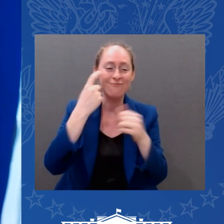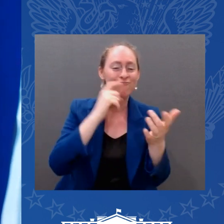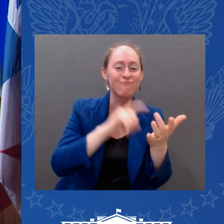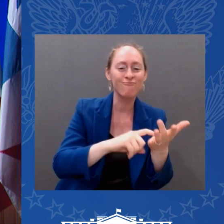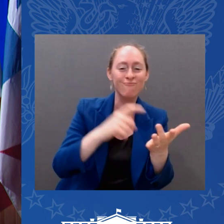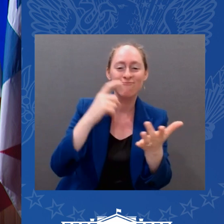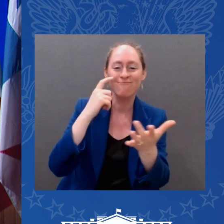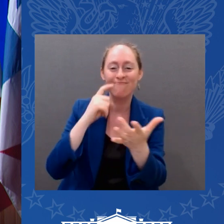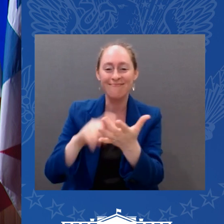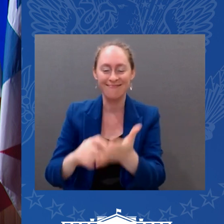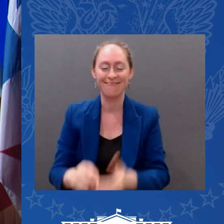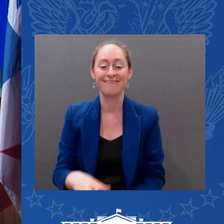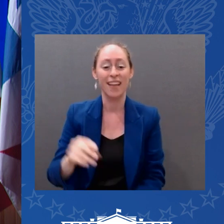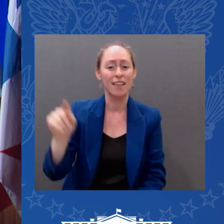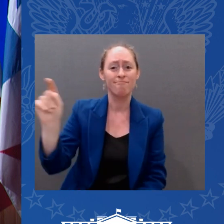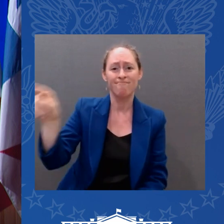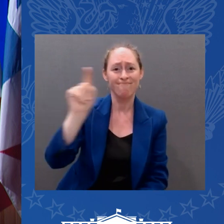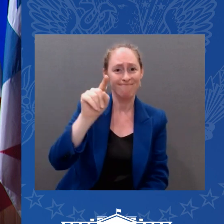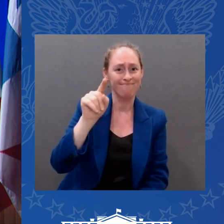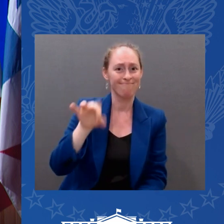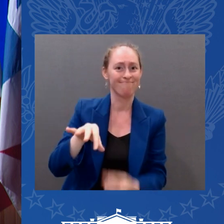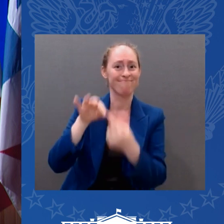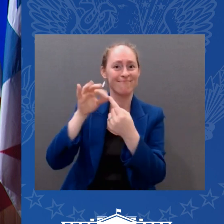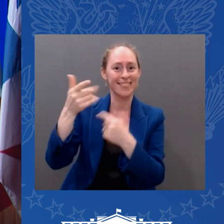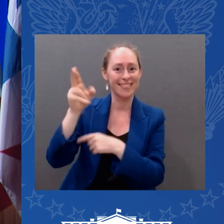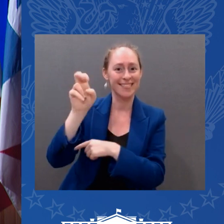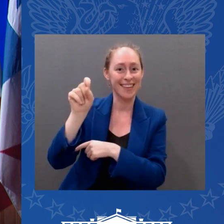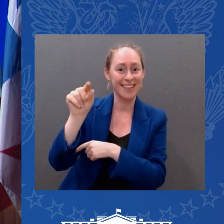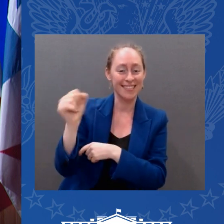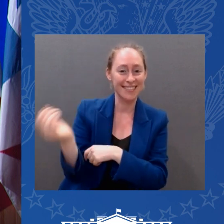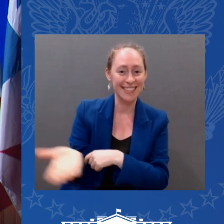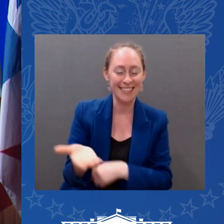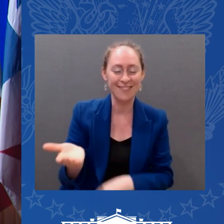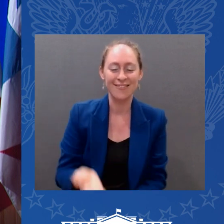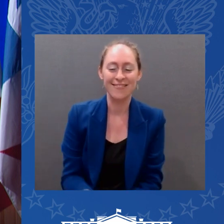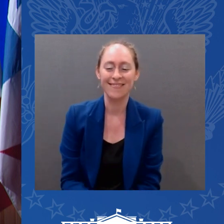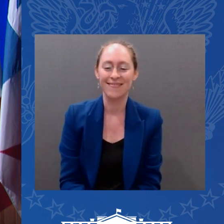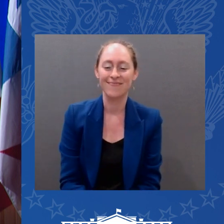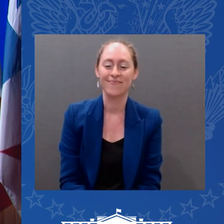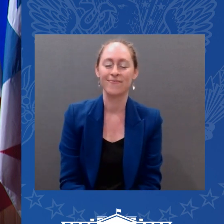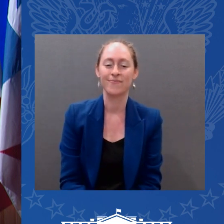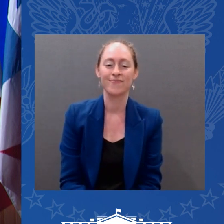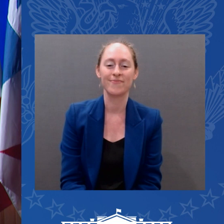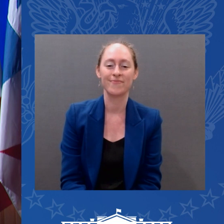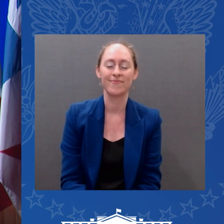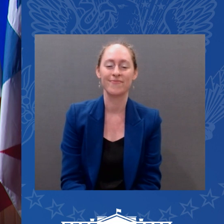members of delegations, ladies and gentlemen,